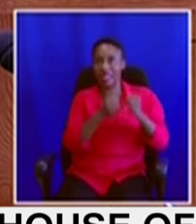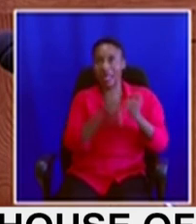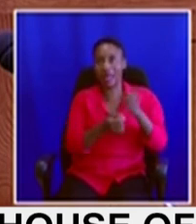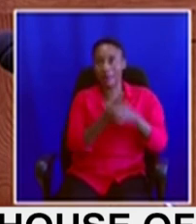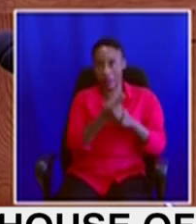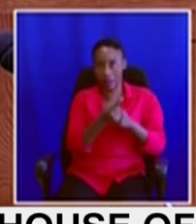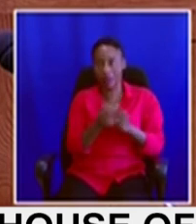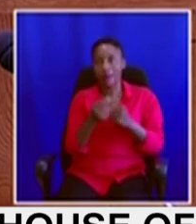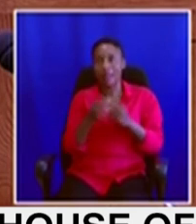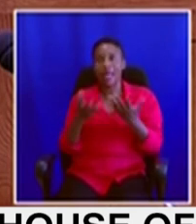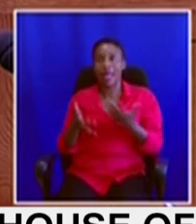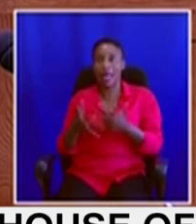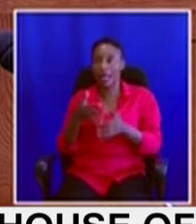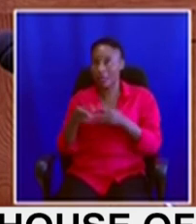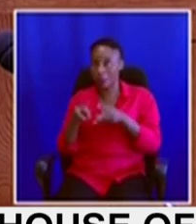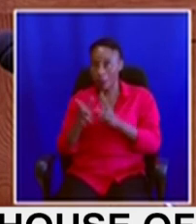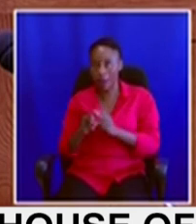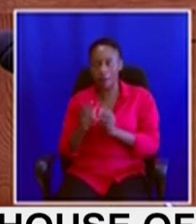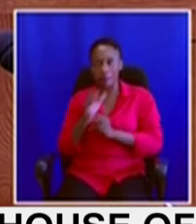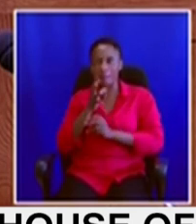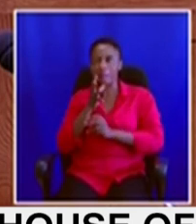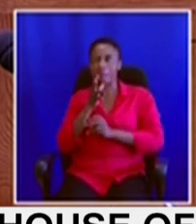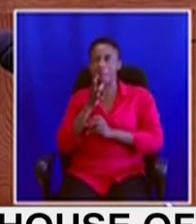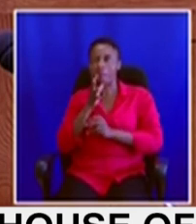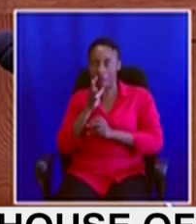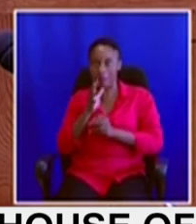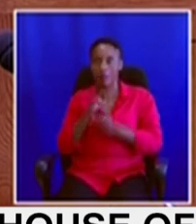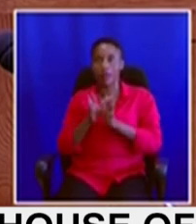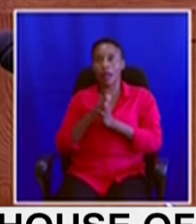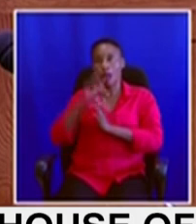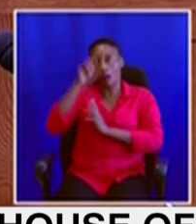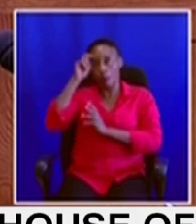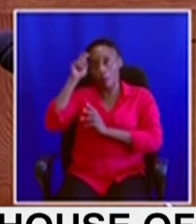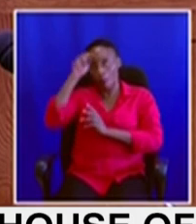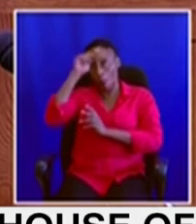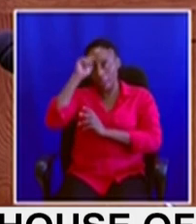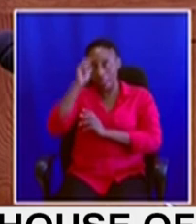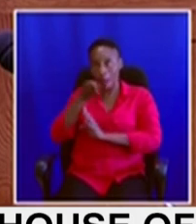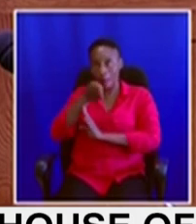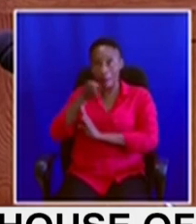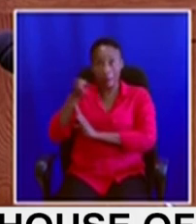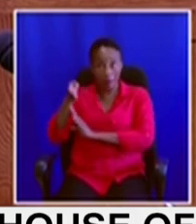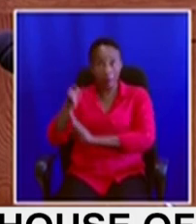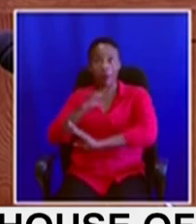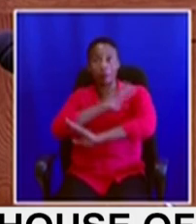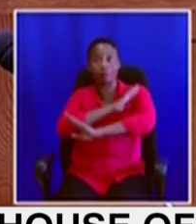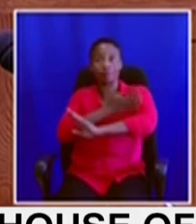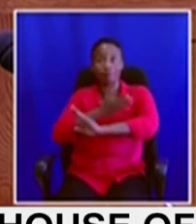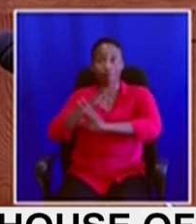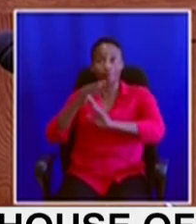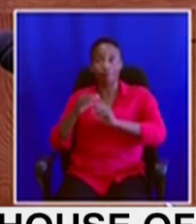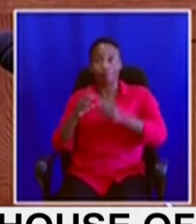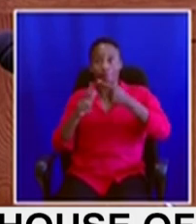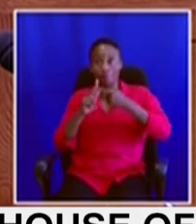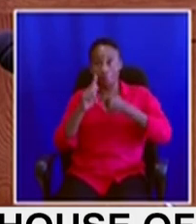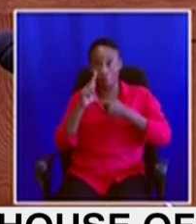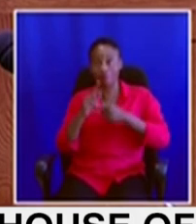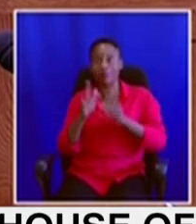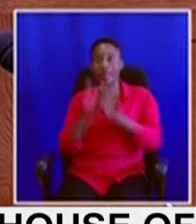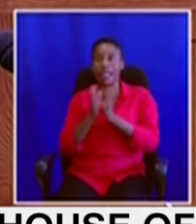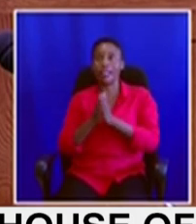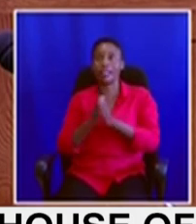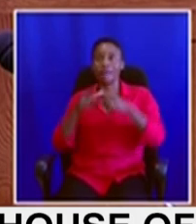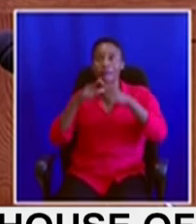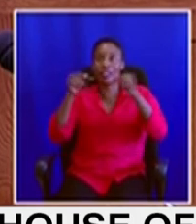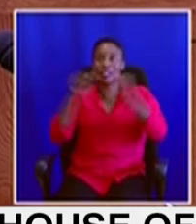initiates who underwent this customary rite of passage successfully and safely. Indeed, it